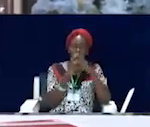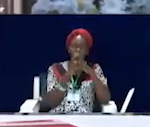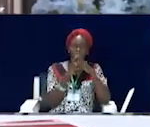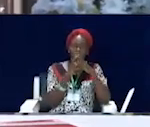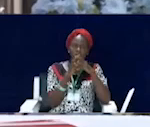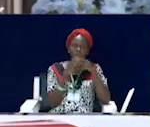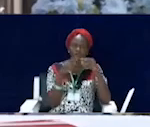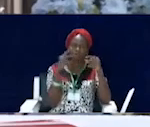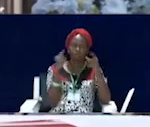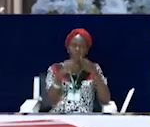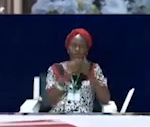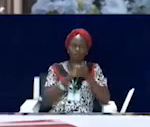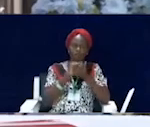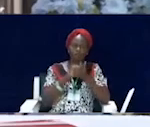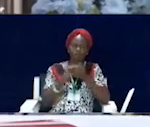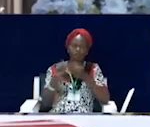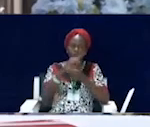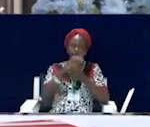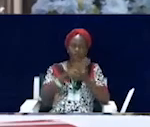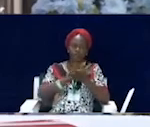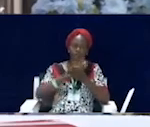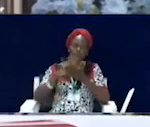Ask Him to wash you clean